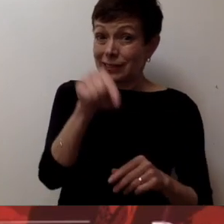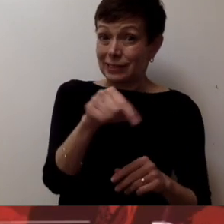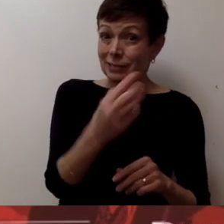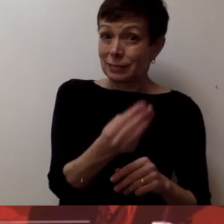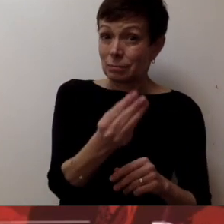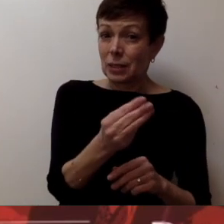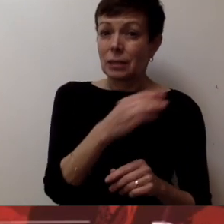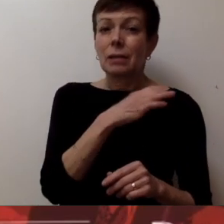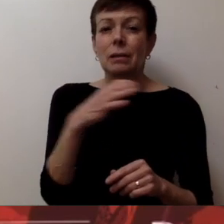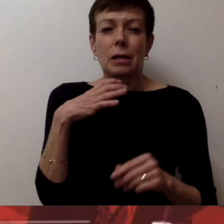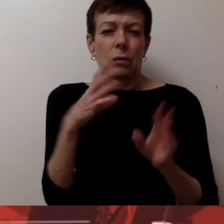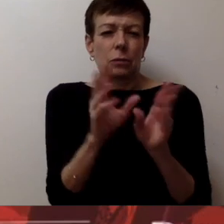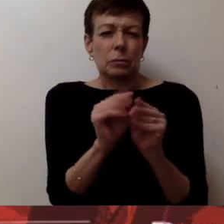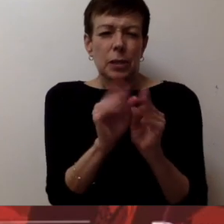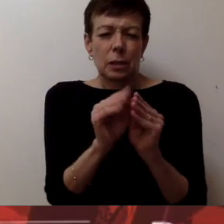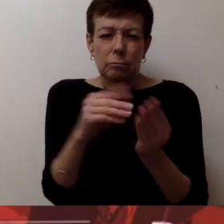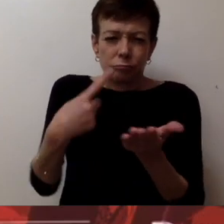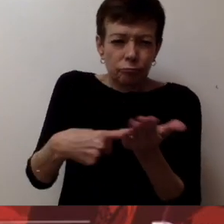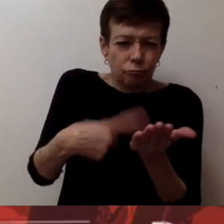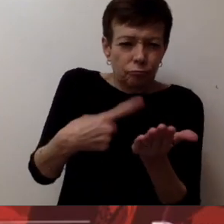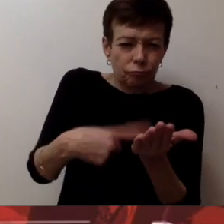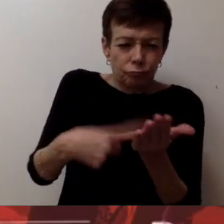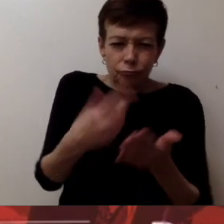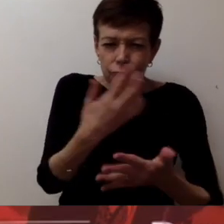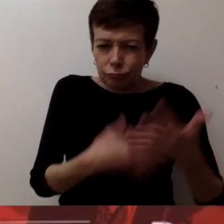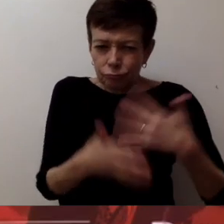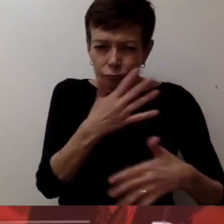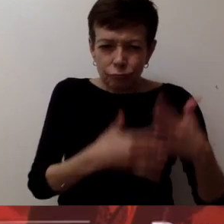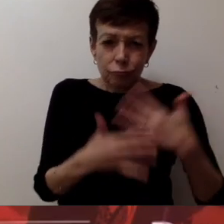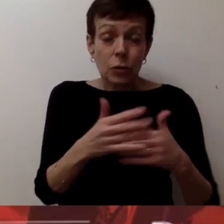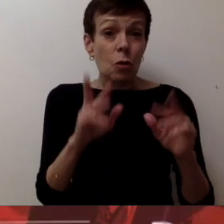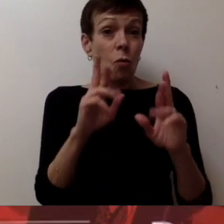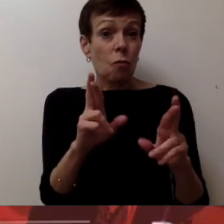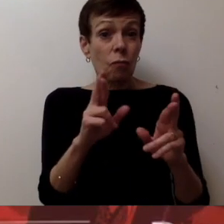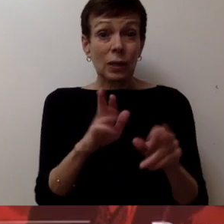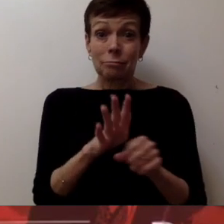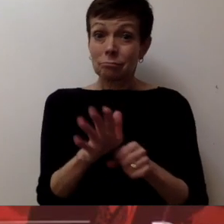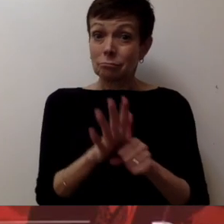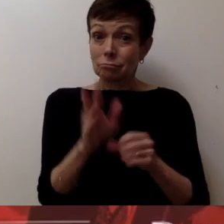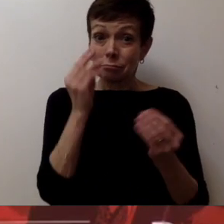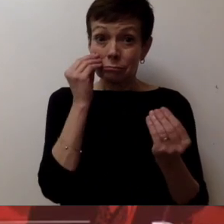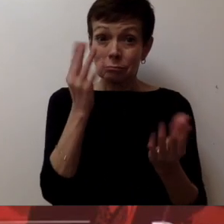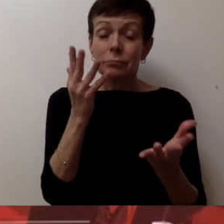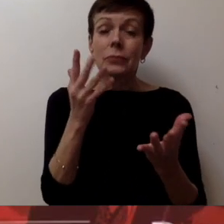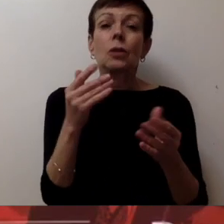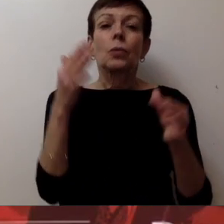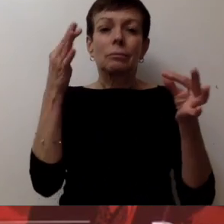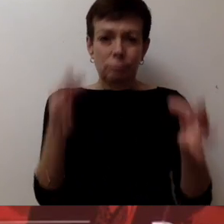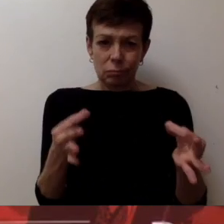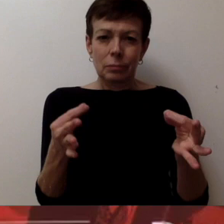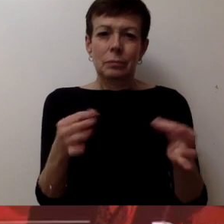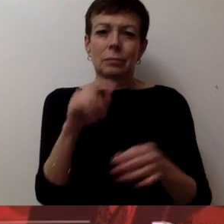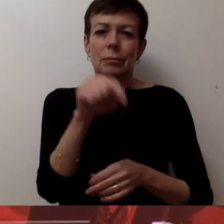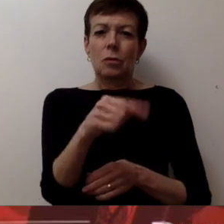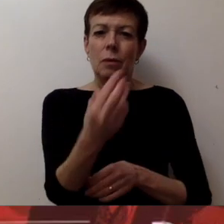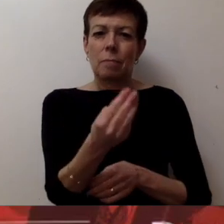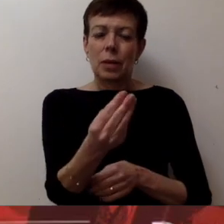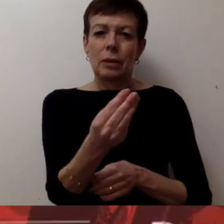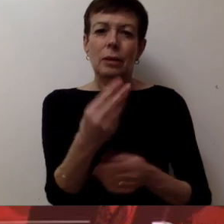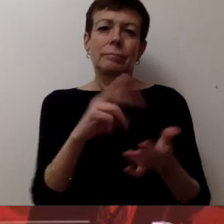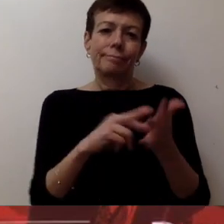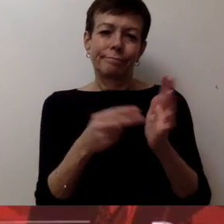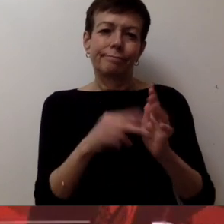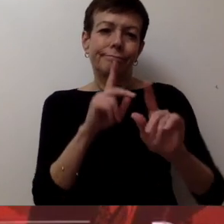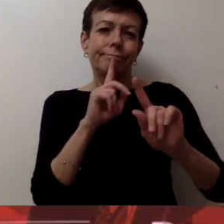And then hopefully, provided that we have enough information, we can render a decision on Monday and have an answer for you